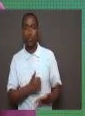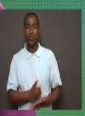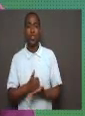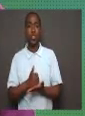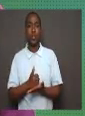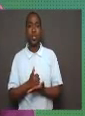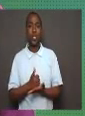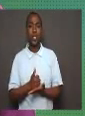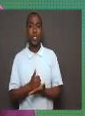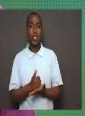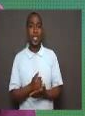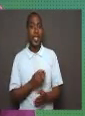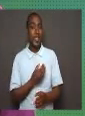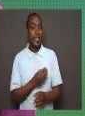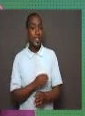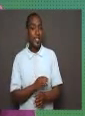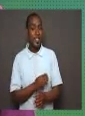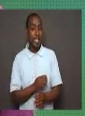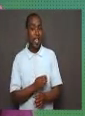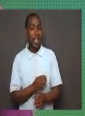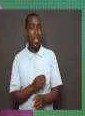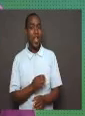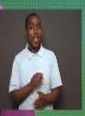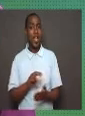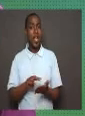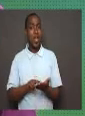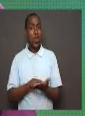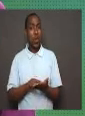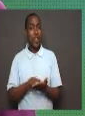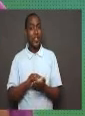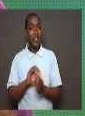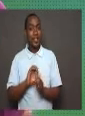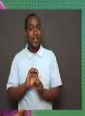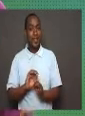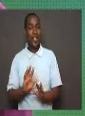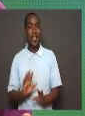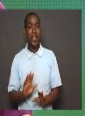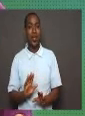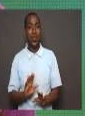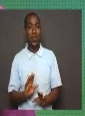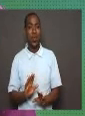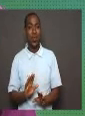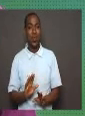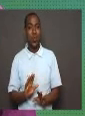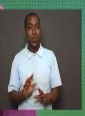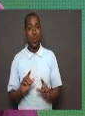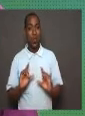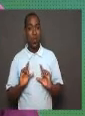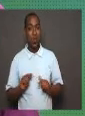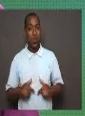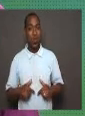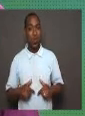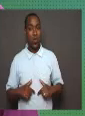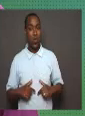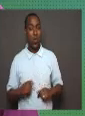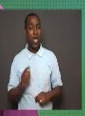Since the cells do not have a nucleus, they only live for about